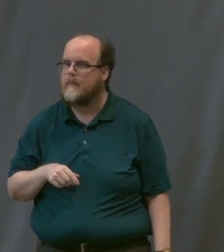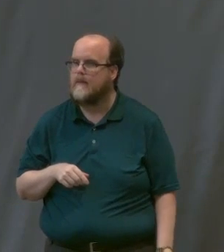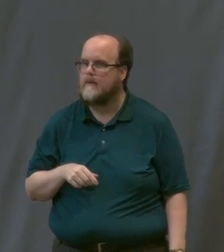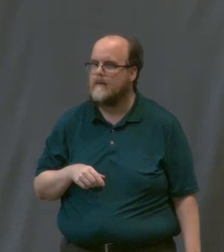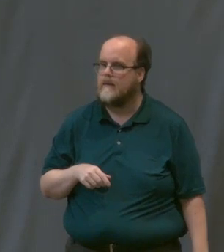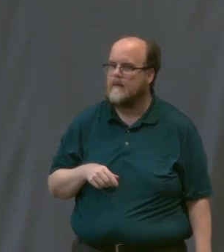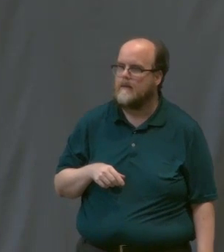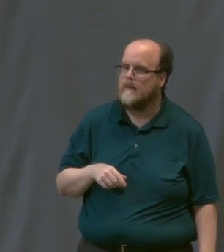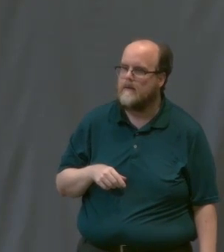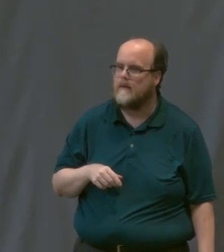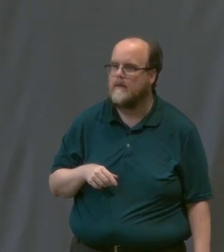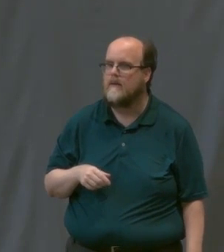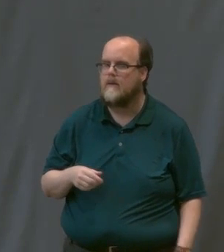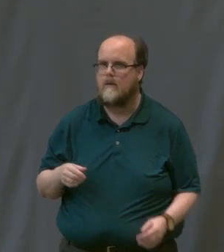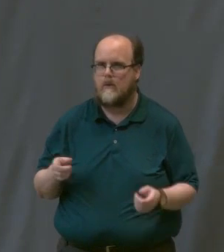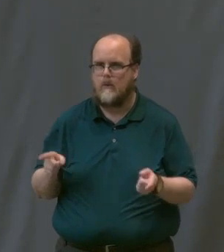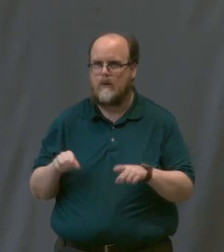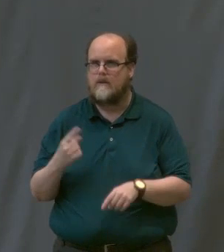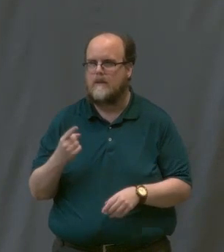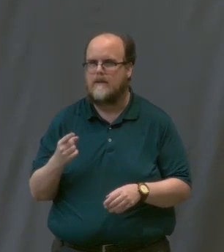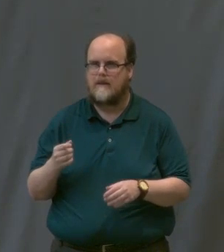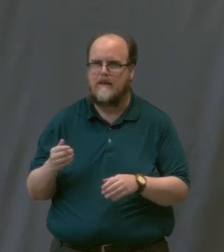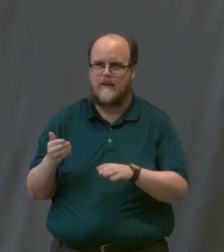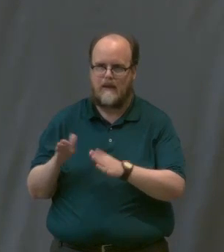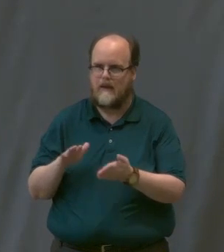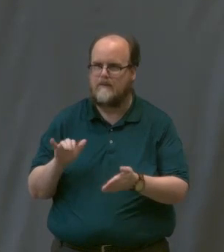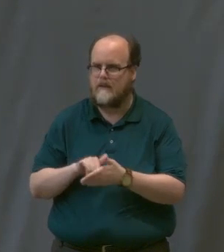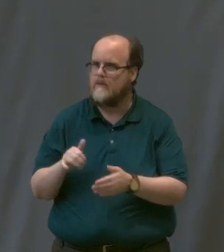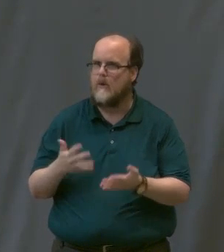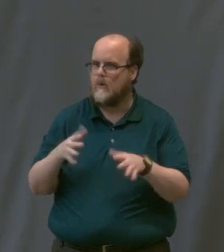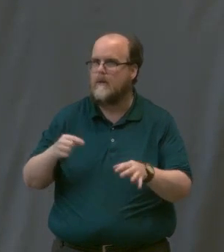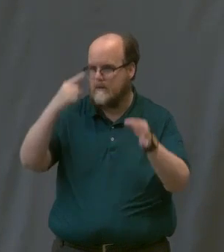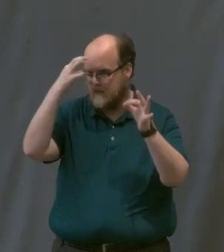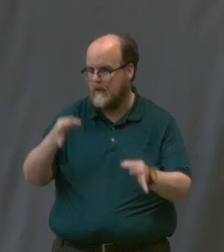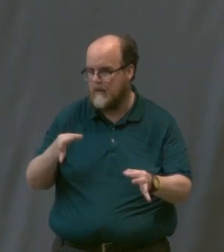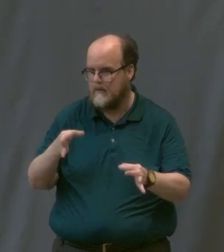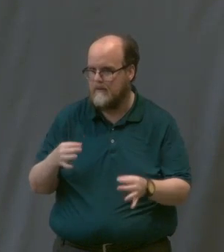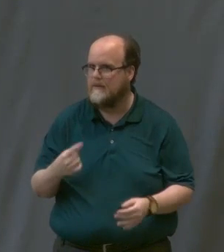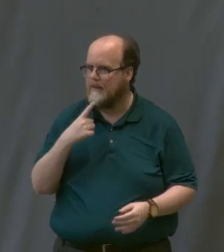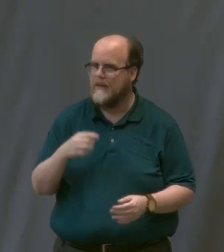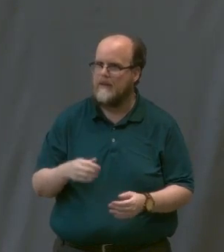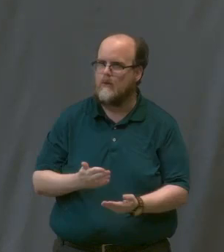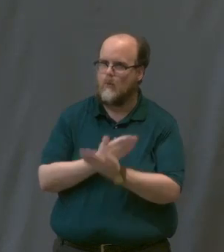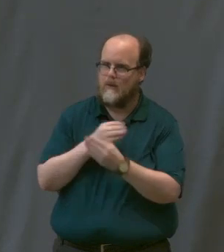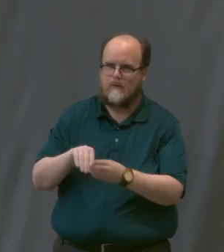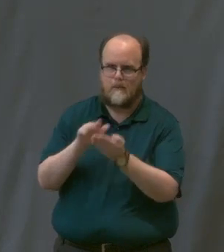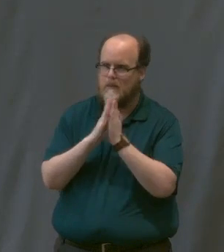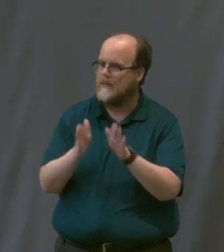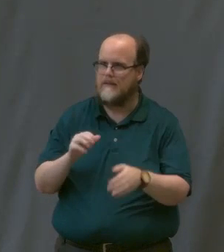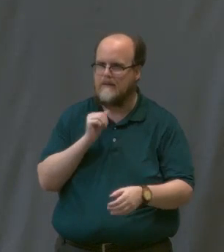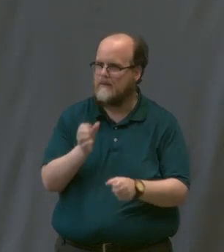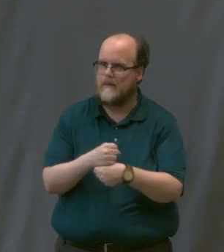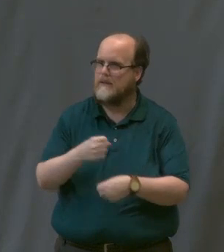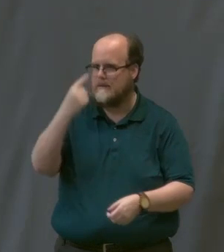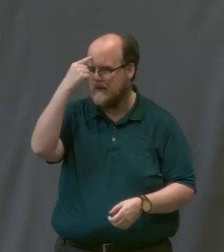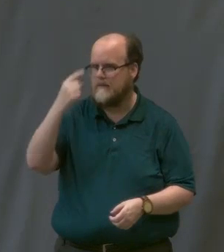By the time a person dies, that is already determined, so that saying rest in peace really does not even make sense